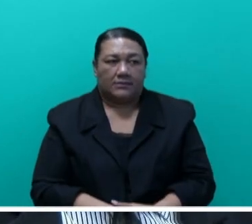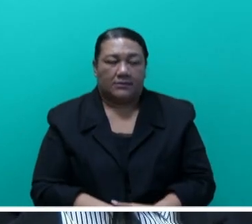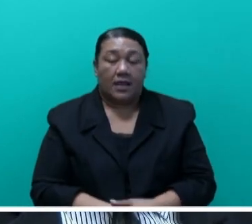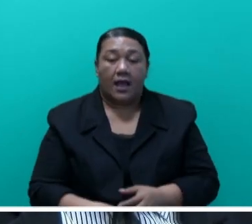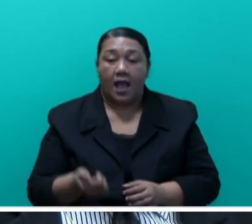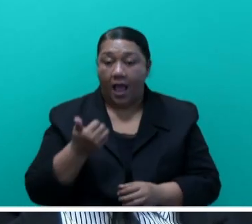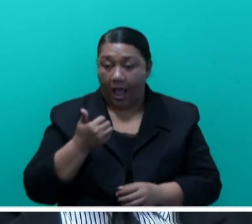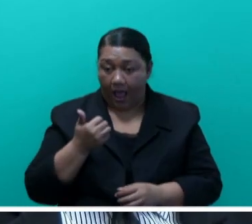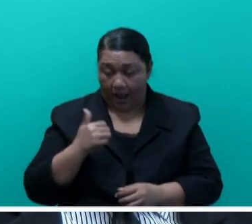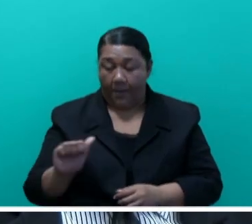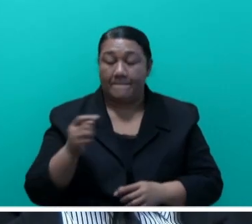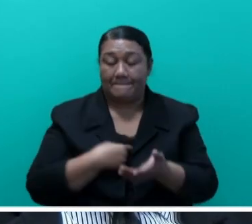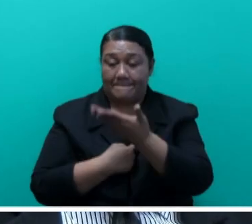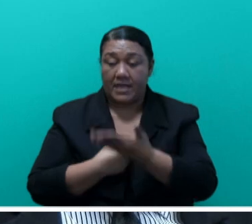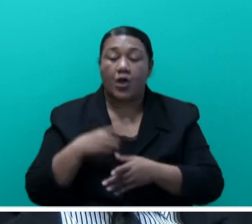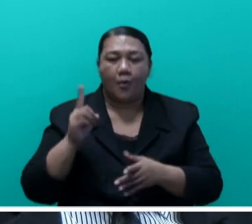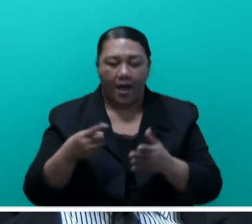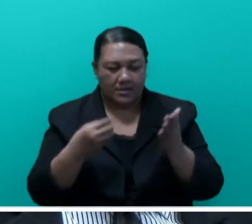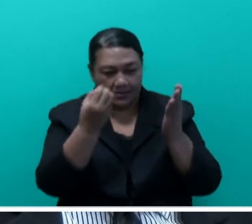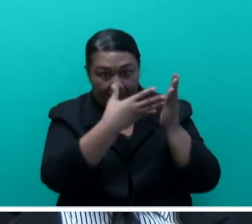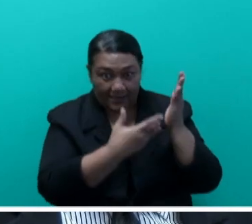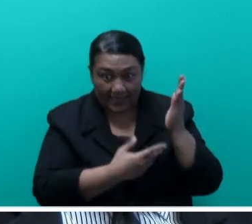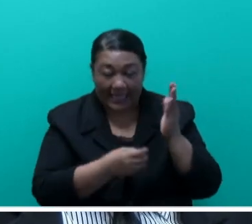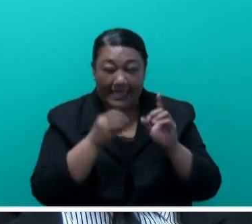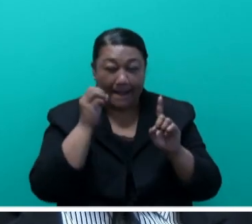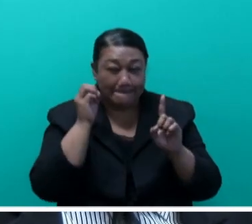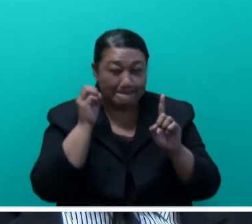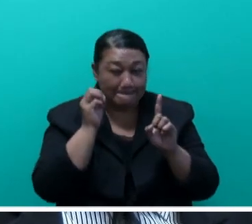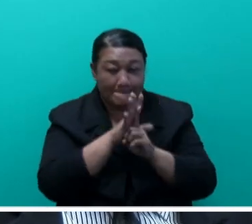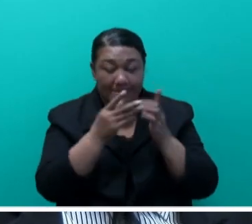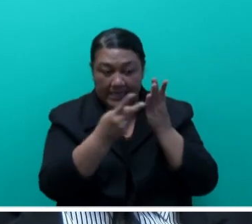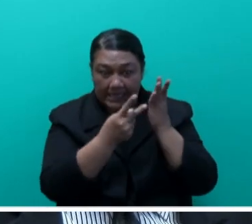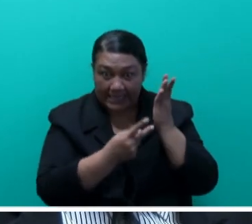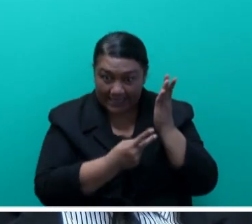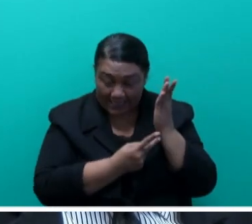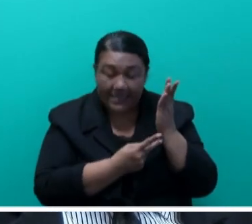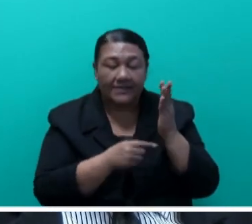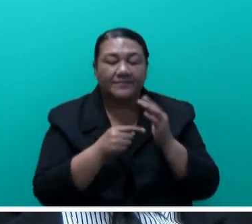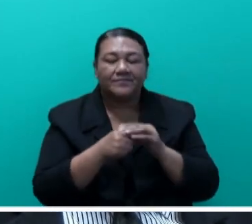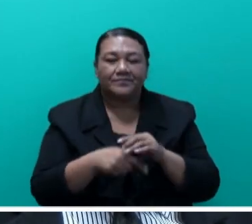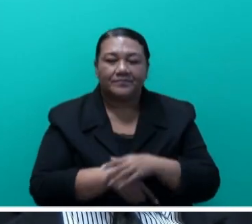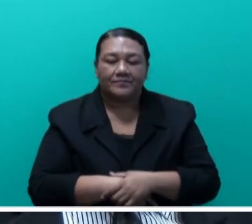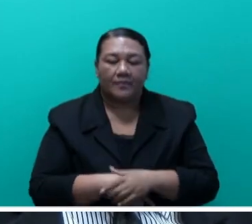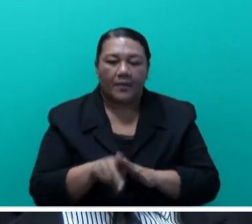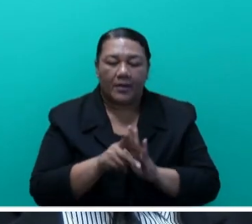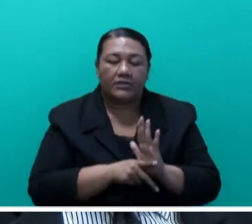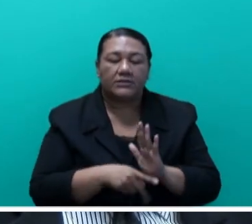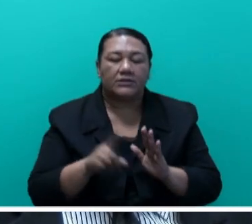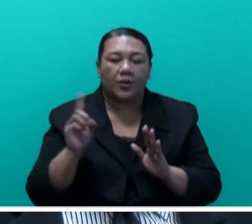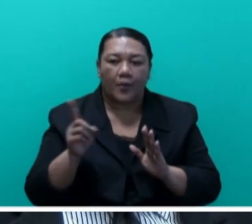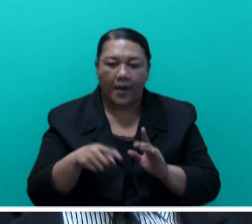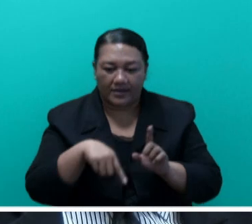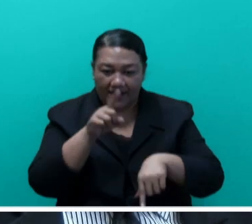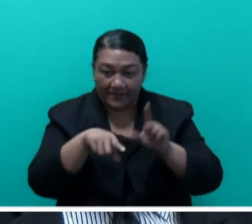key components of this policy, which are designed to address the diverse needs of our population and the